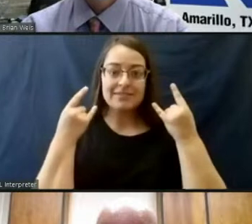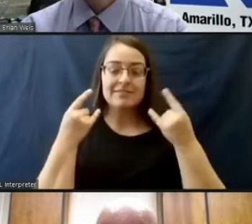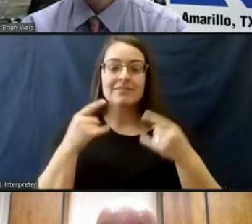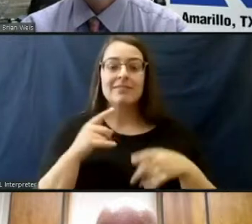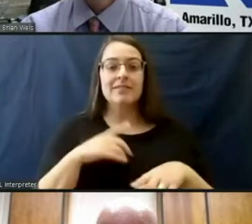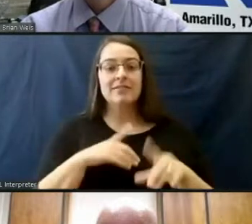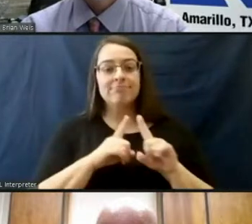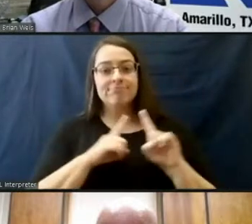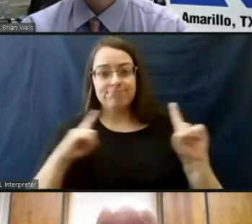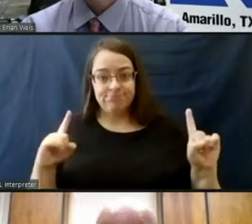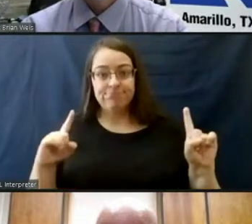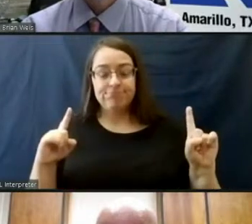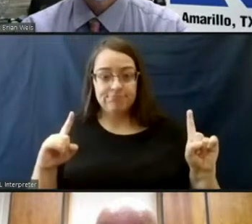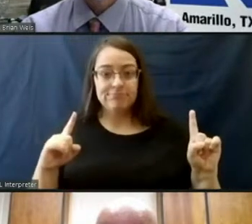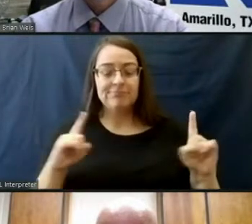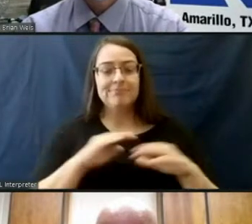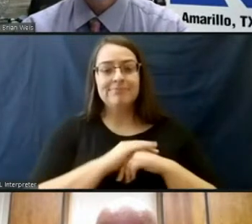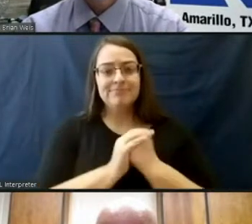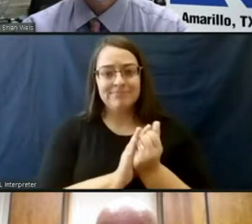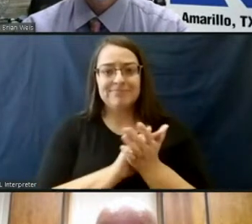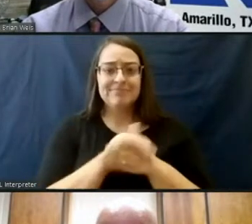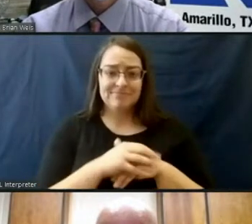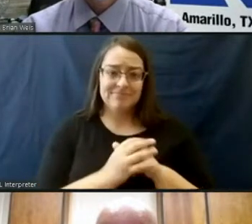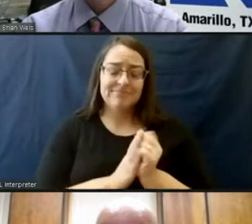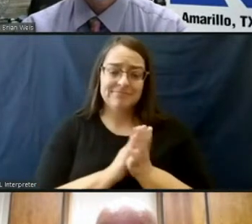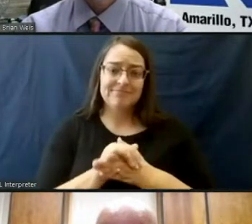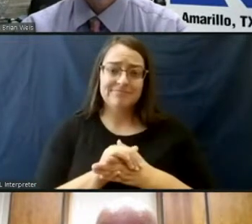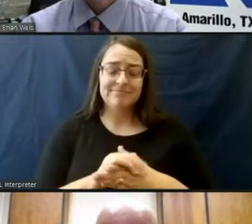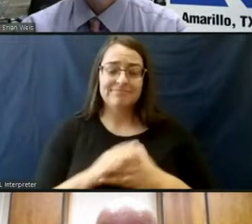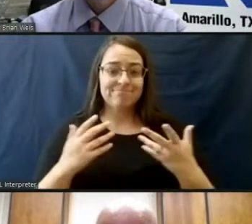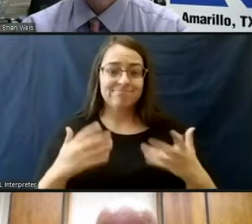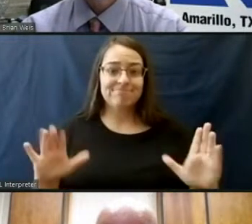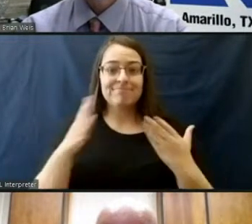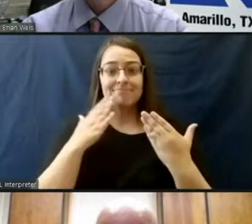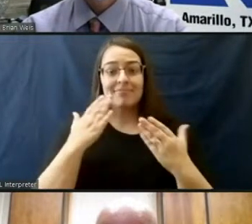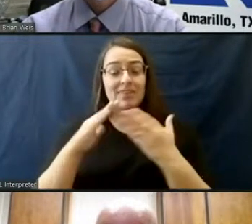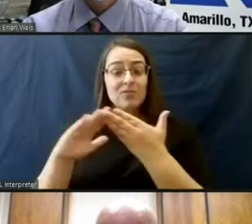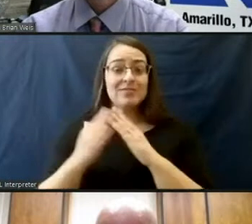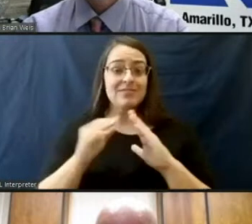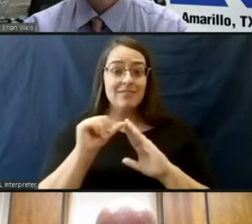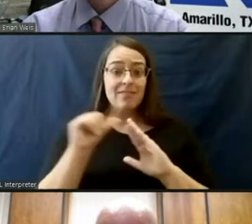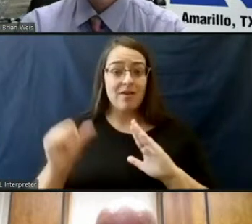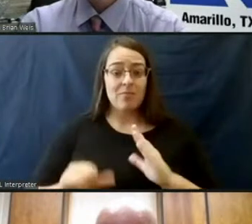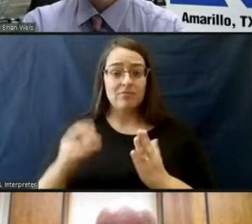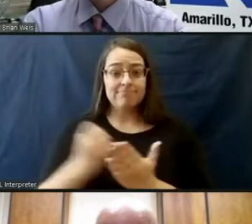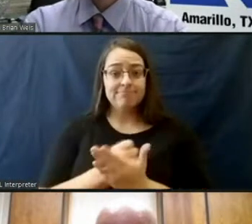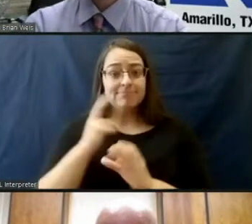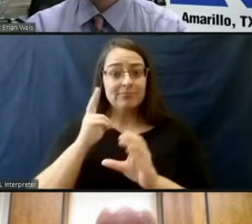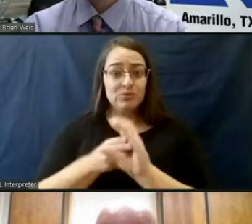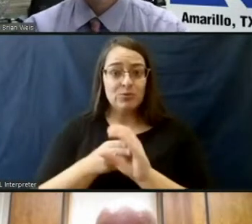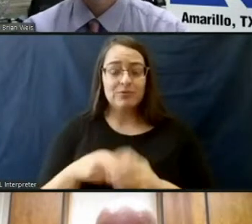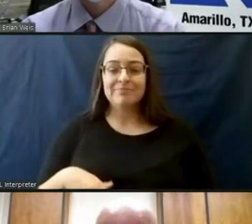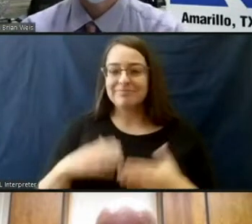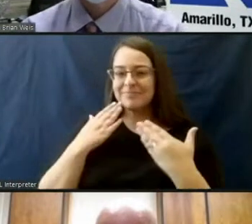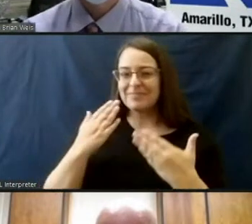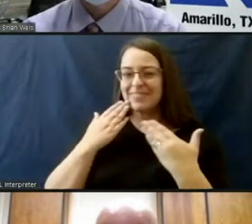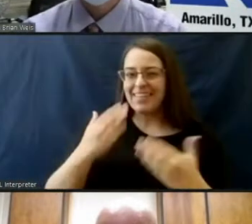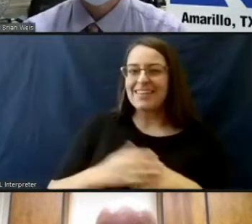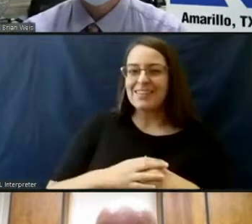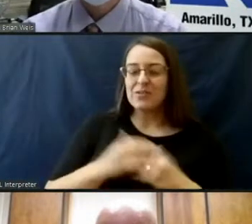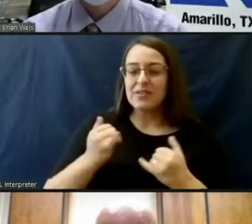distancing, and good hand hygiene. And with that, I just want to thank the City of Amarillo for this opportunity. Thank you, Dr. Gonzalez.